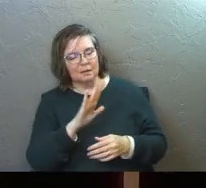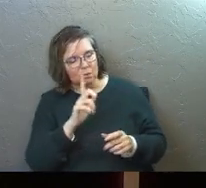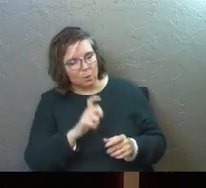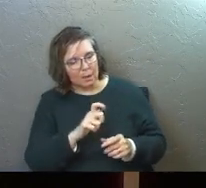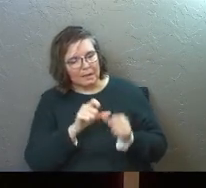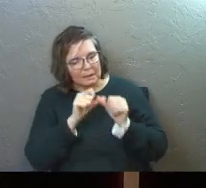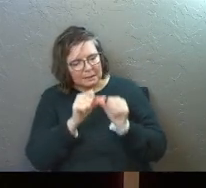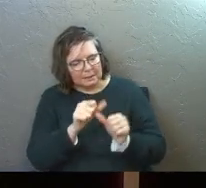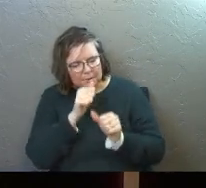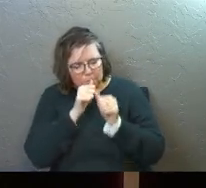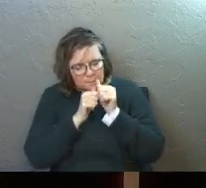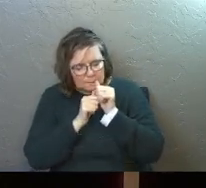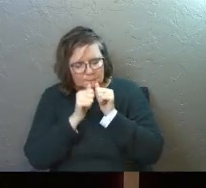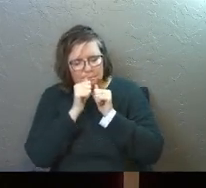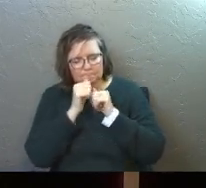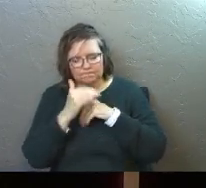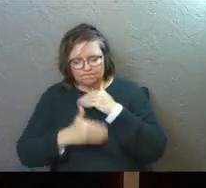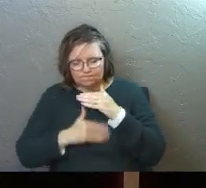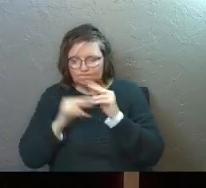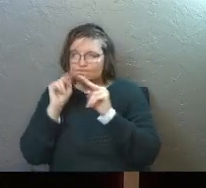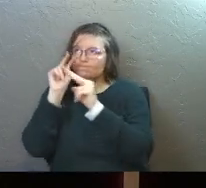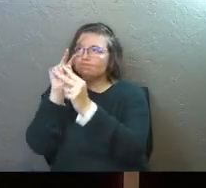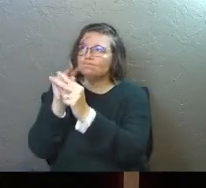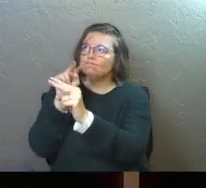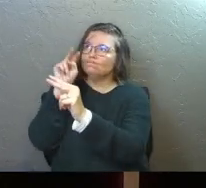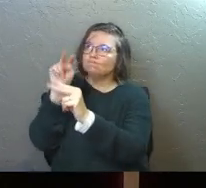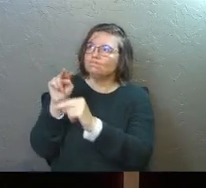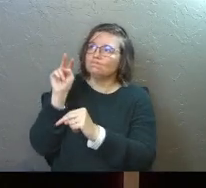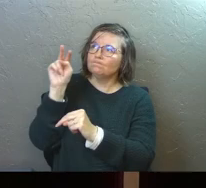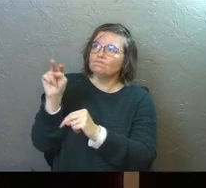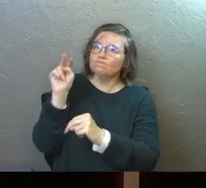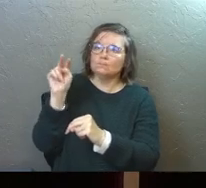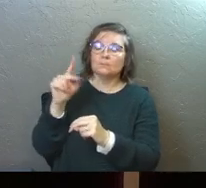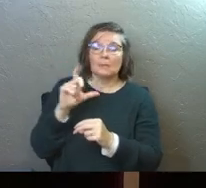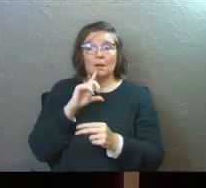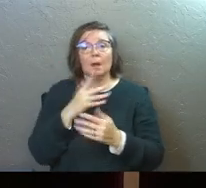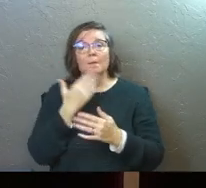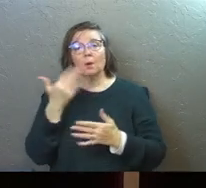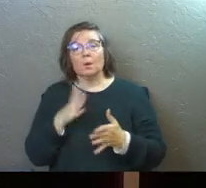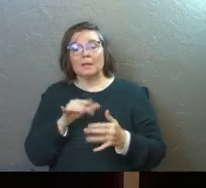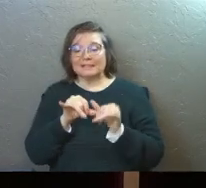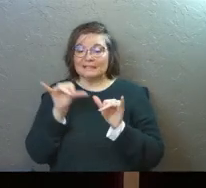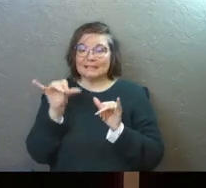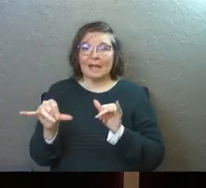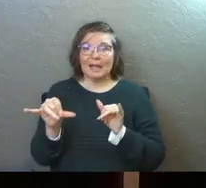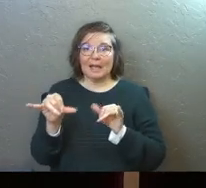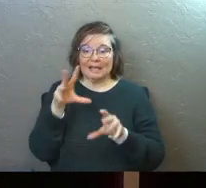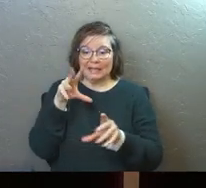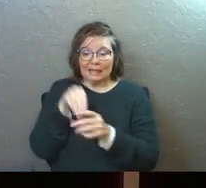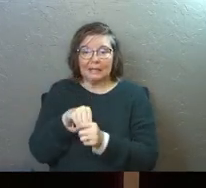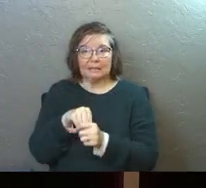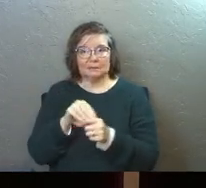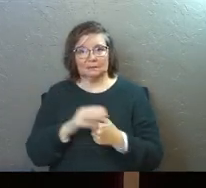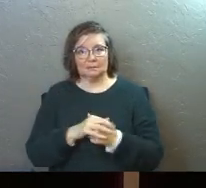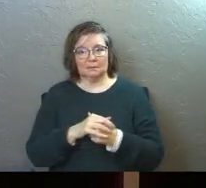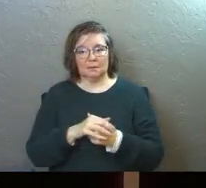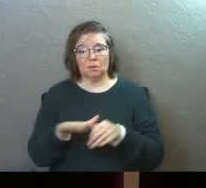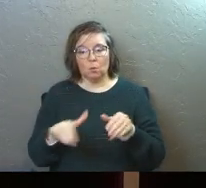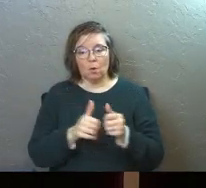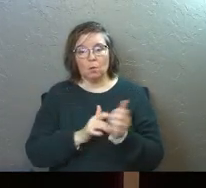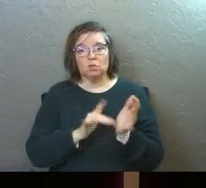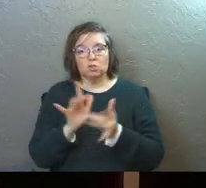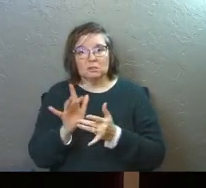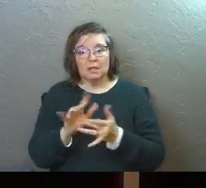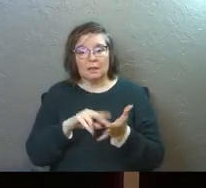you've got to endure. You've got to stay on this path. A better way to say it is you've got to stay in it. This walk